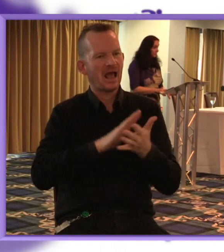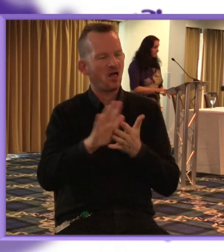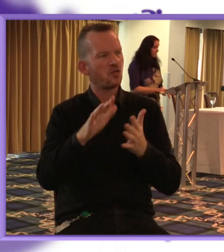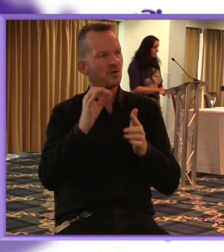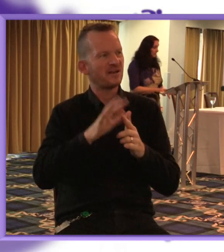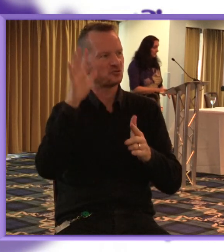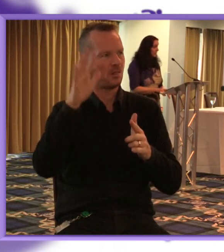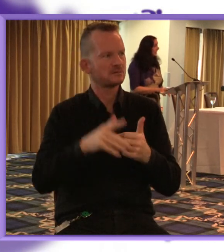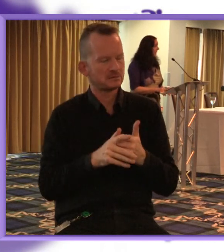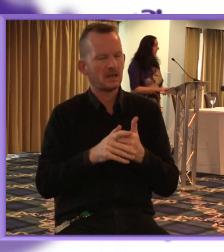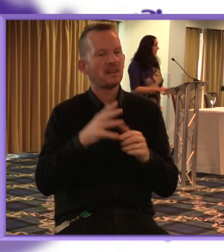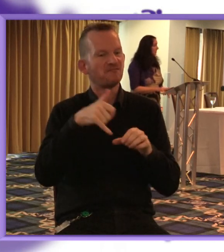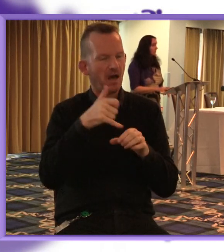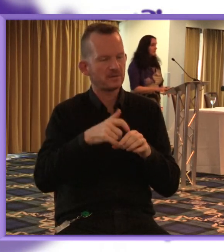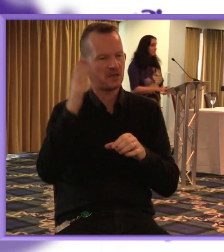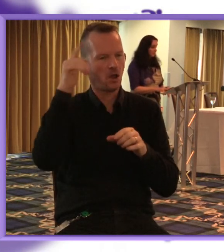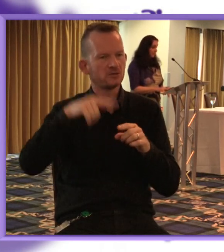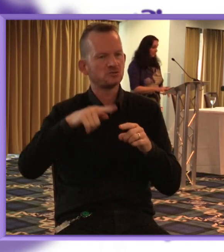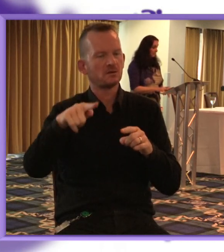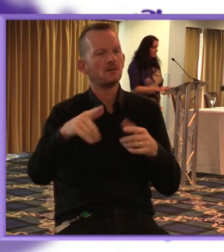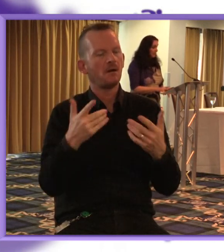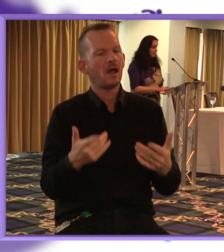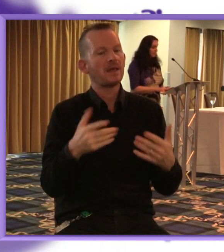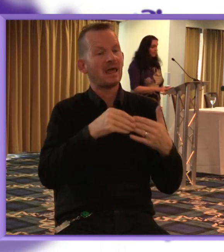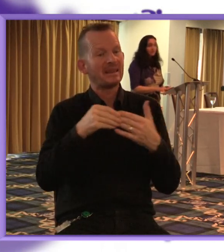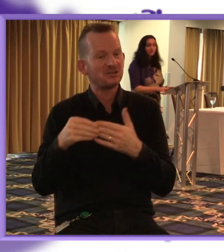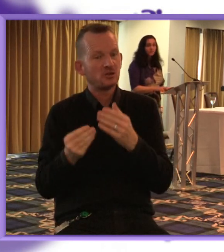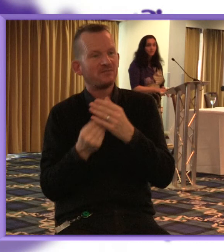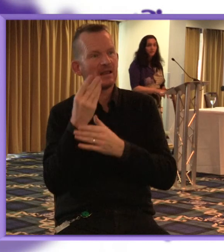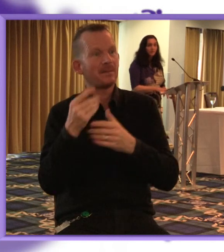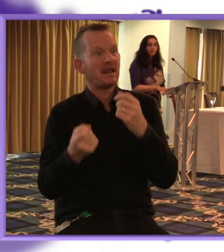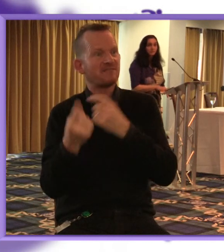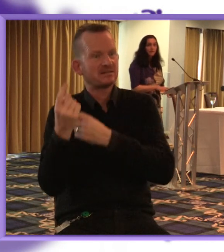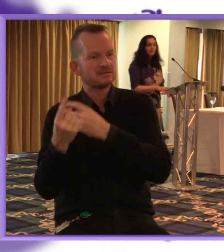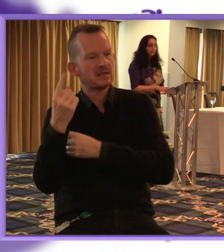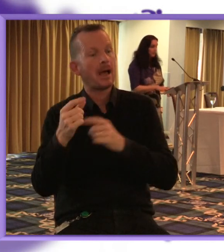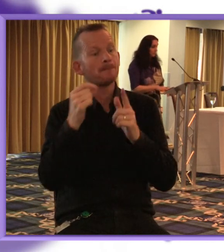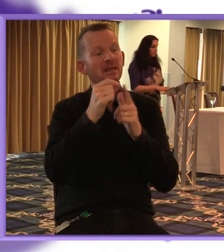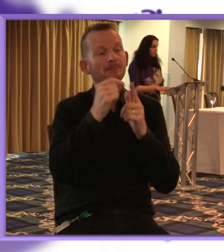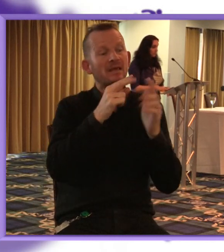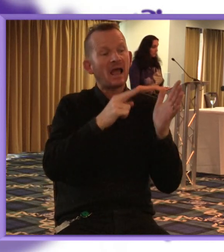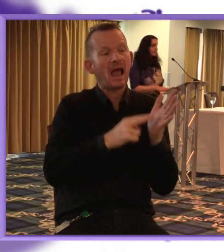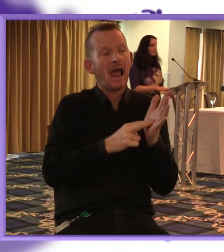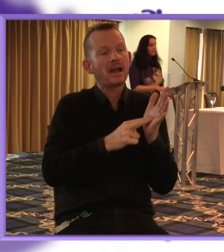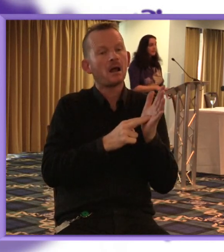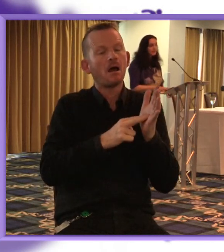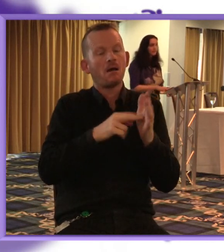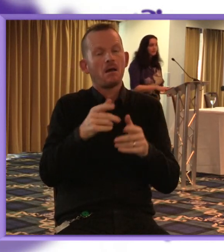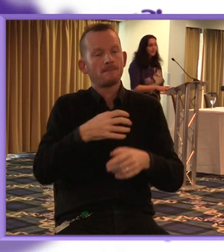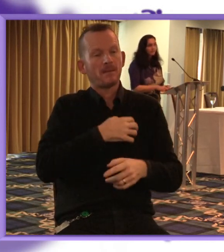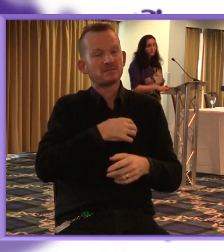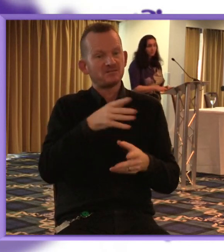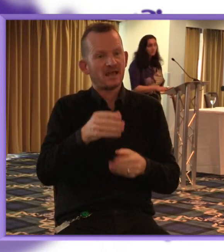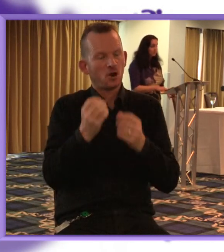Professional Workforce Development in leadership development events. I'm delighted that PPN members have taken up that opportunity.